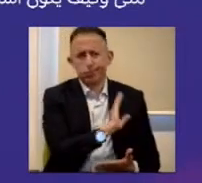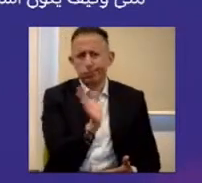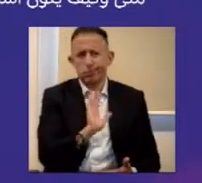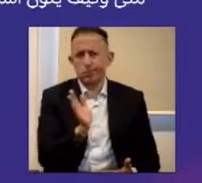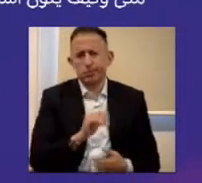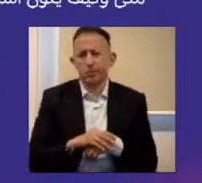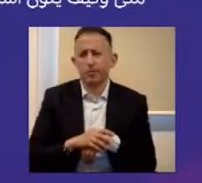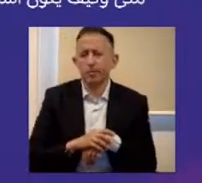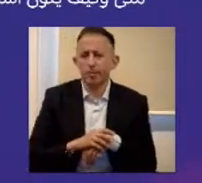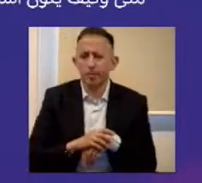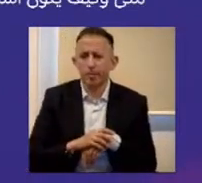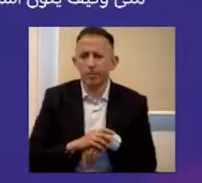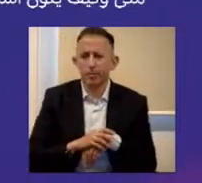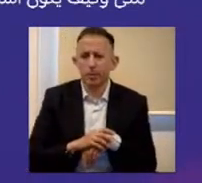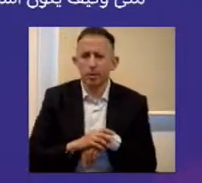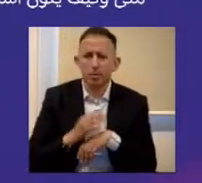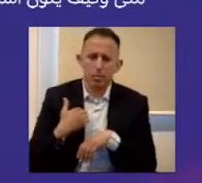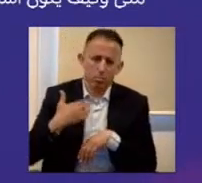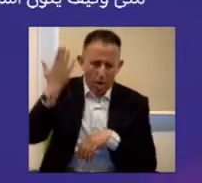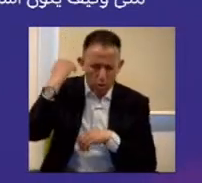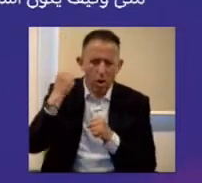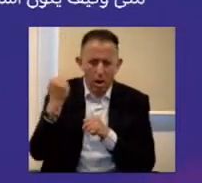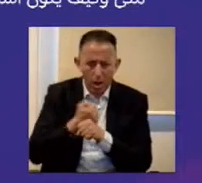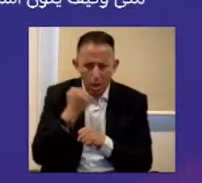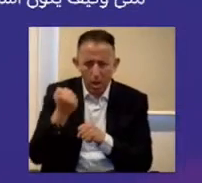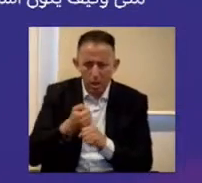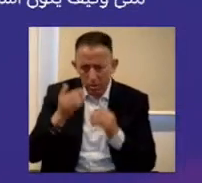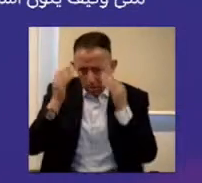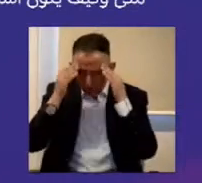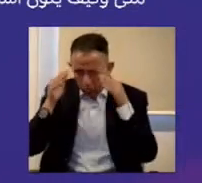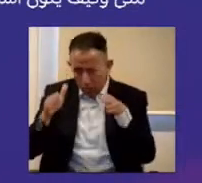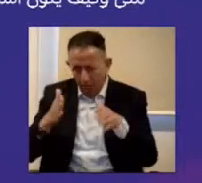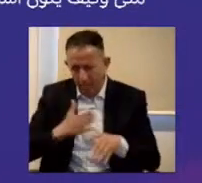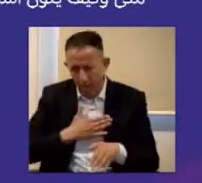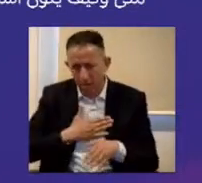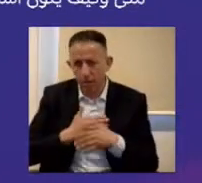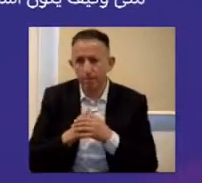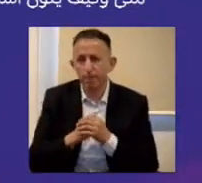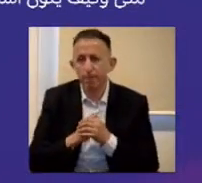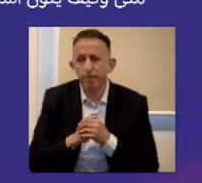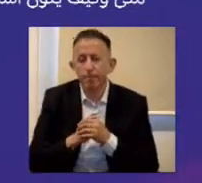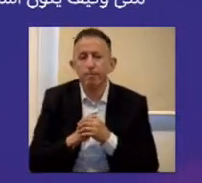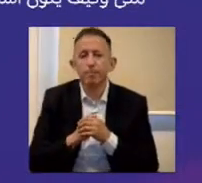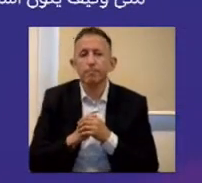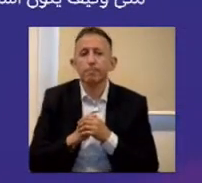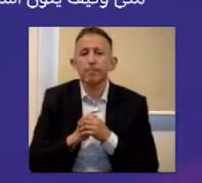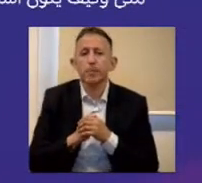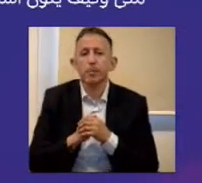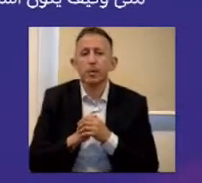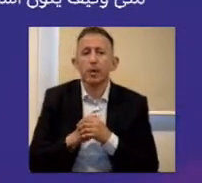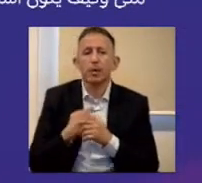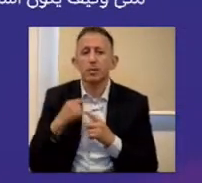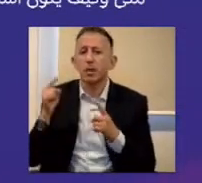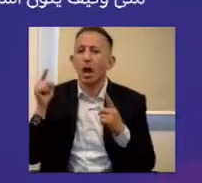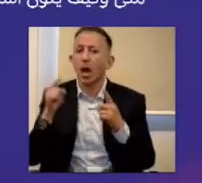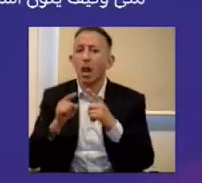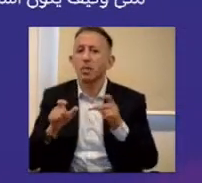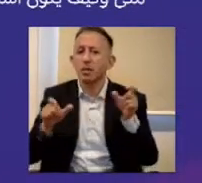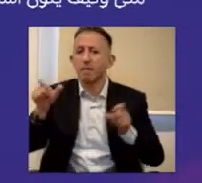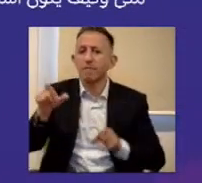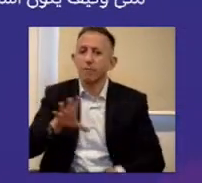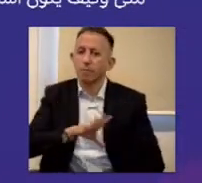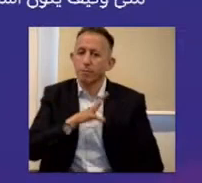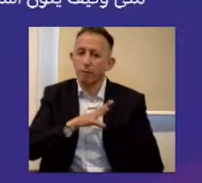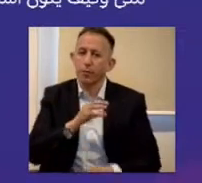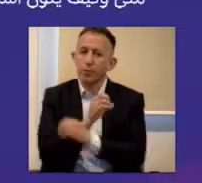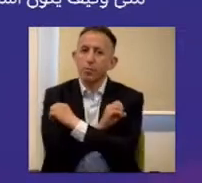rid of the teacher for the reasons I just mentioned, we may try to empower the teacher, to give the teacher more